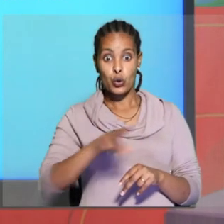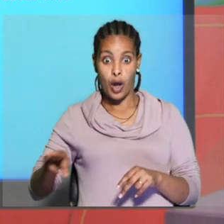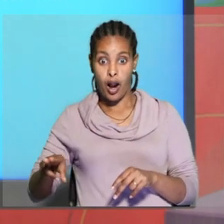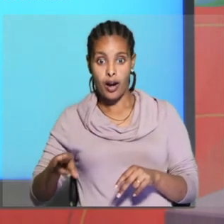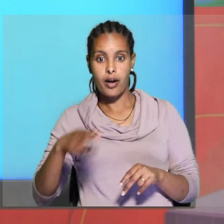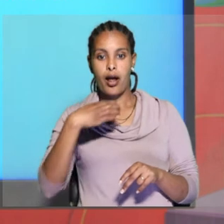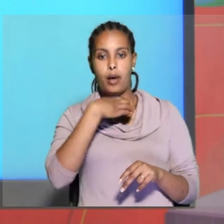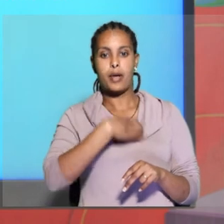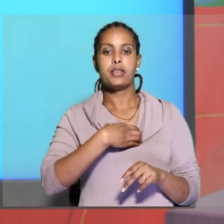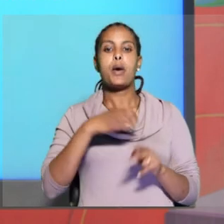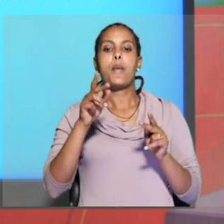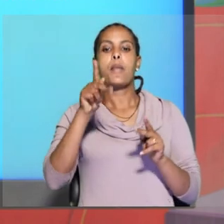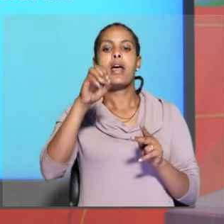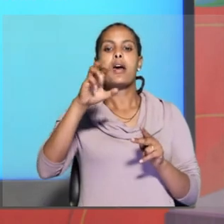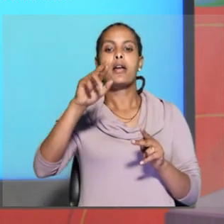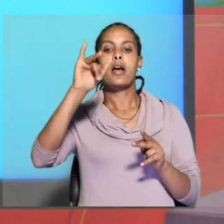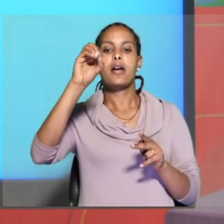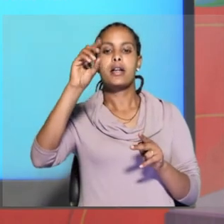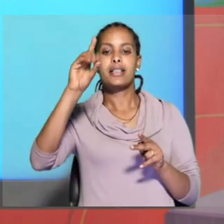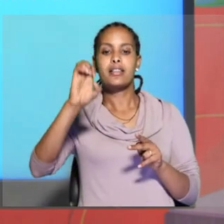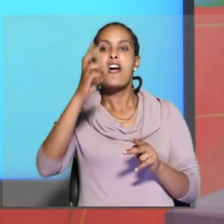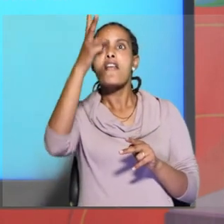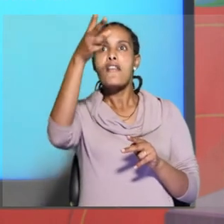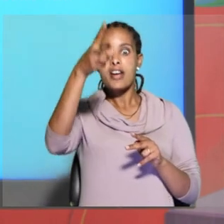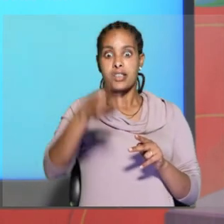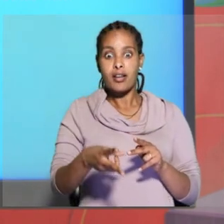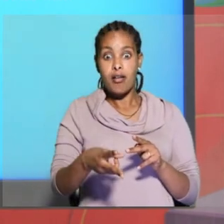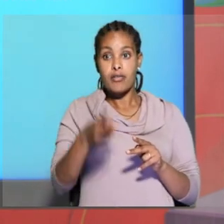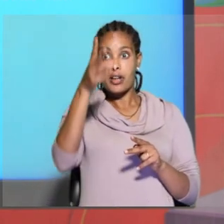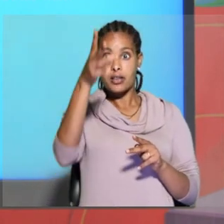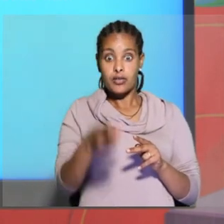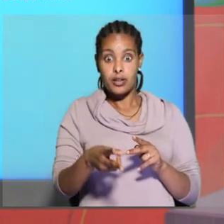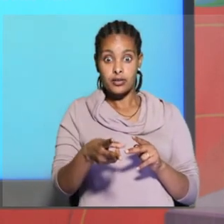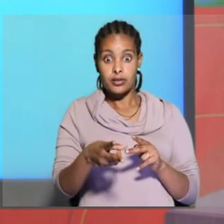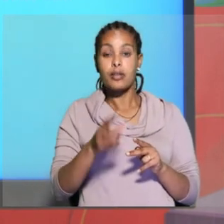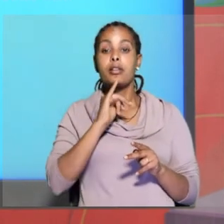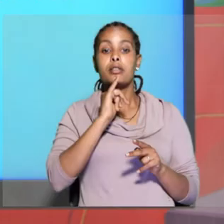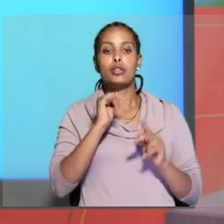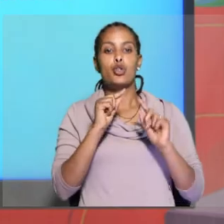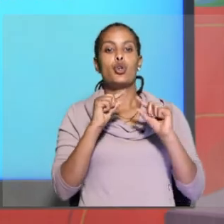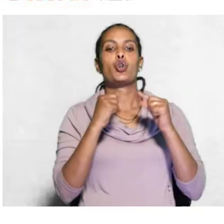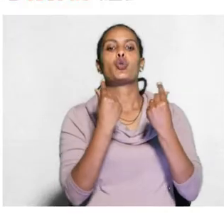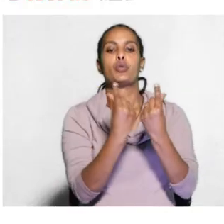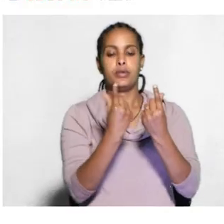Horizontal rows of elements is period. Vertical column of the periodic table is